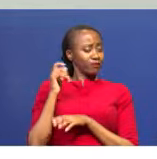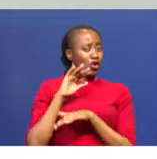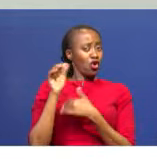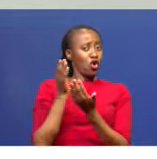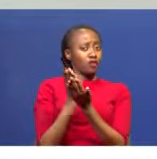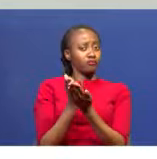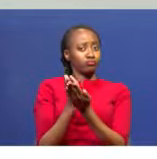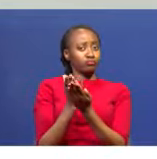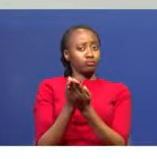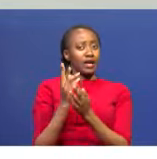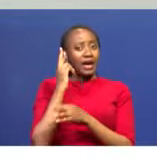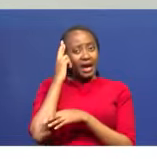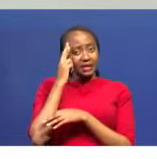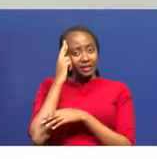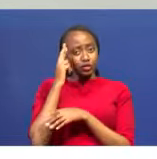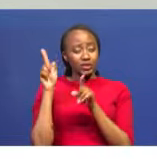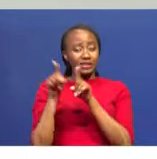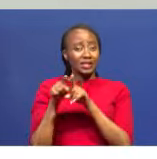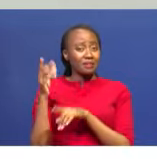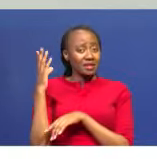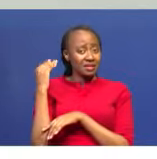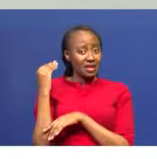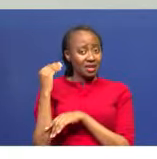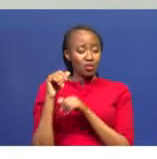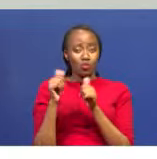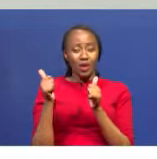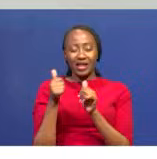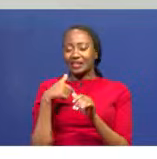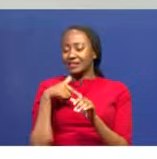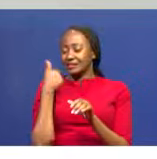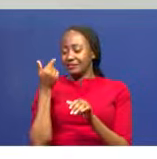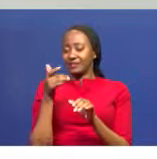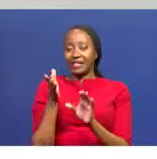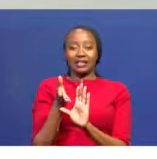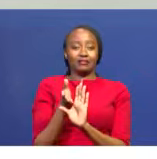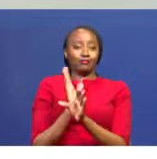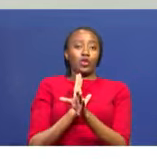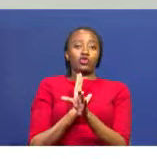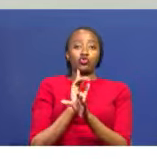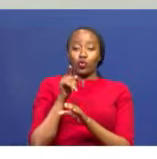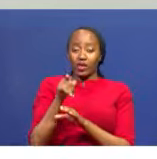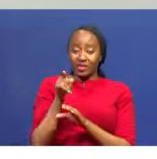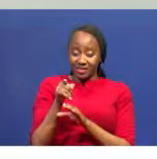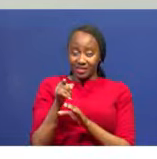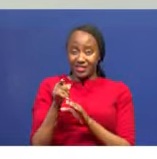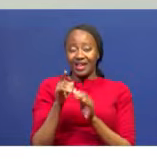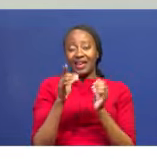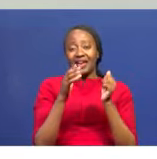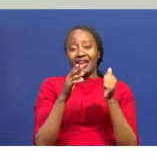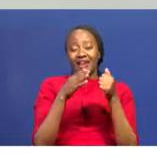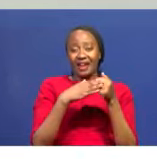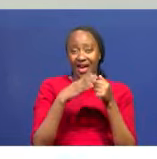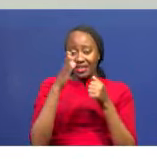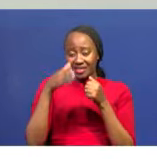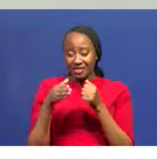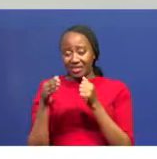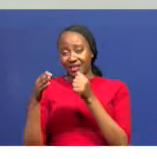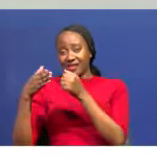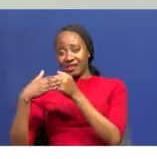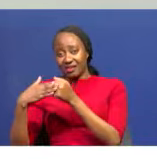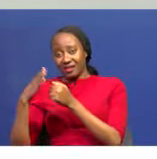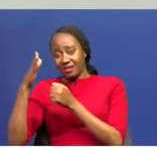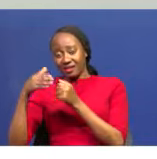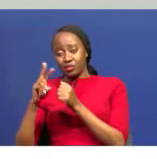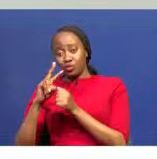reasons given herein, and thus allows the withdrawal of the petitions dated 9th September 2025 and 11th